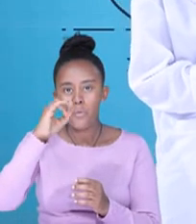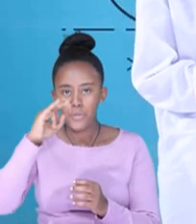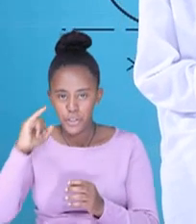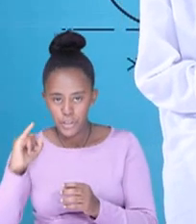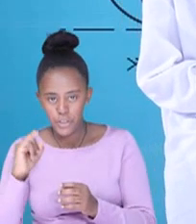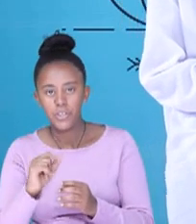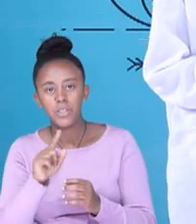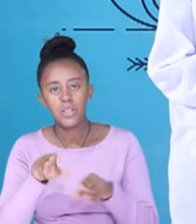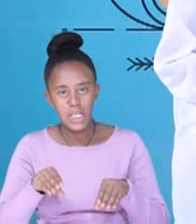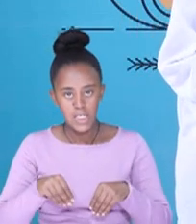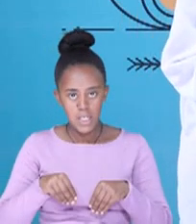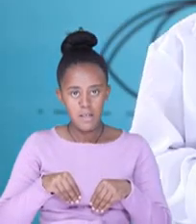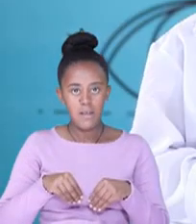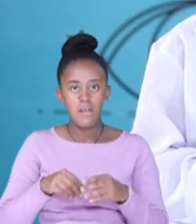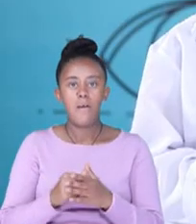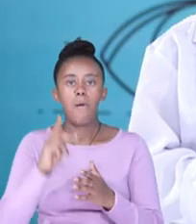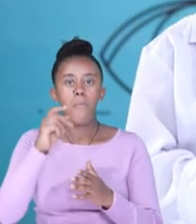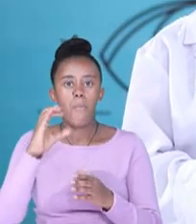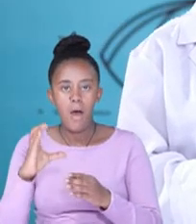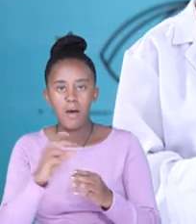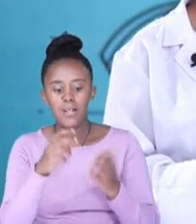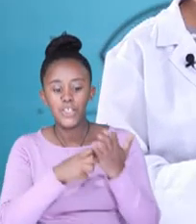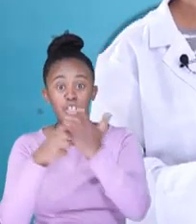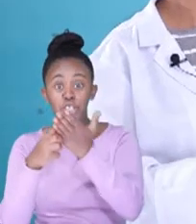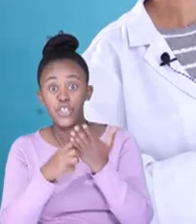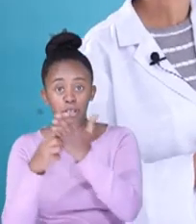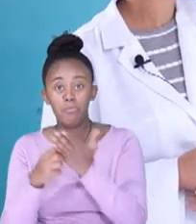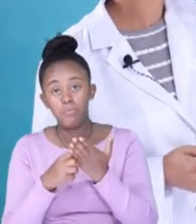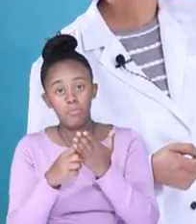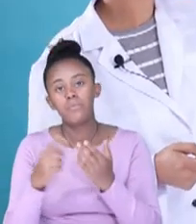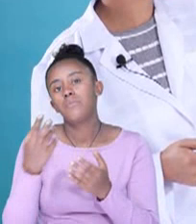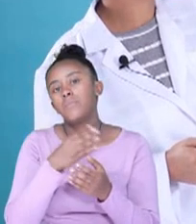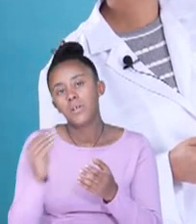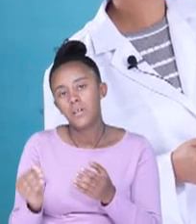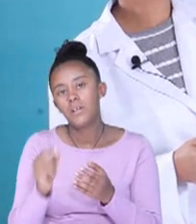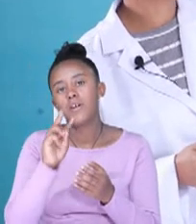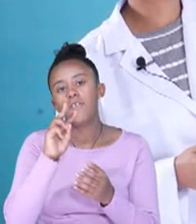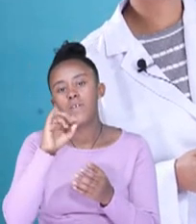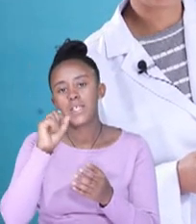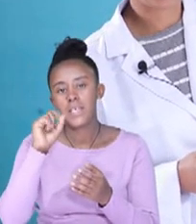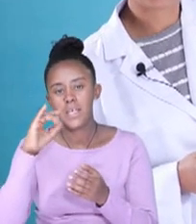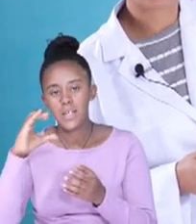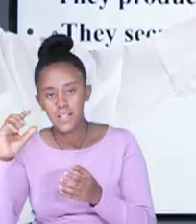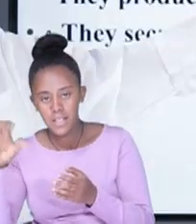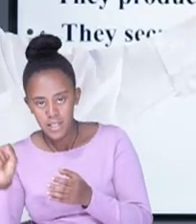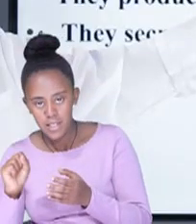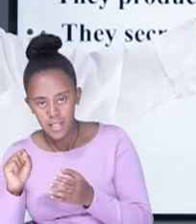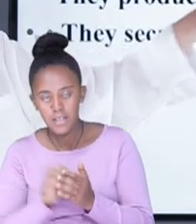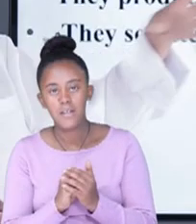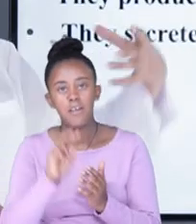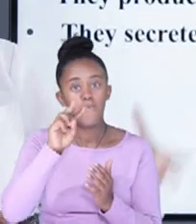it receives, pack and ship or transport vesicles coming from the endoplasmic